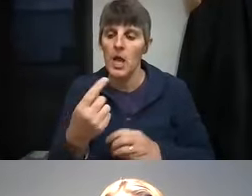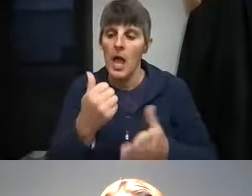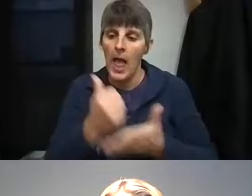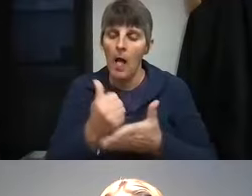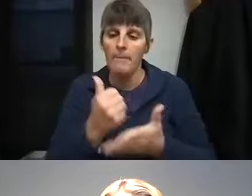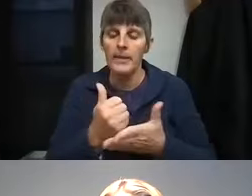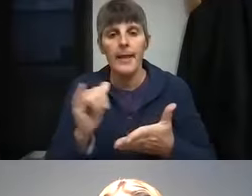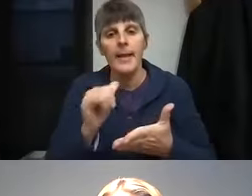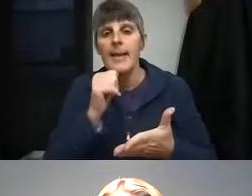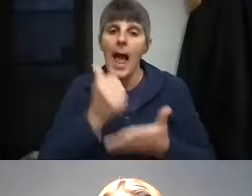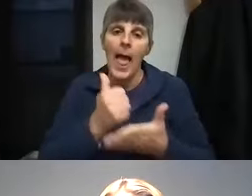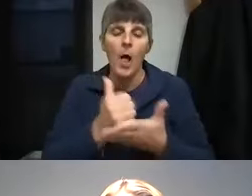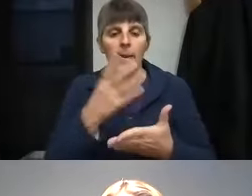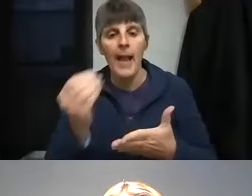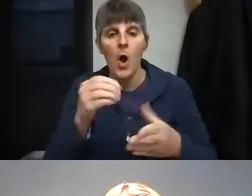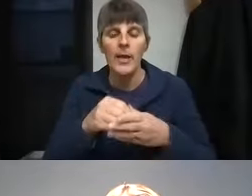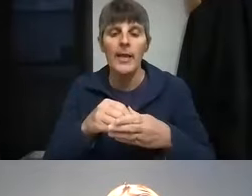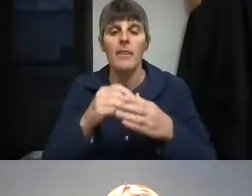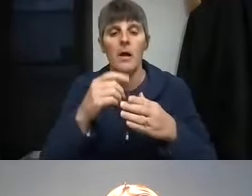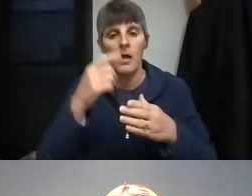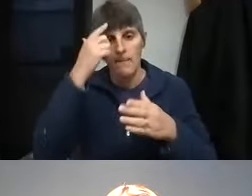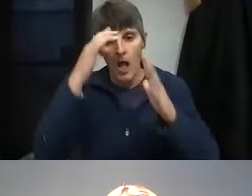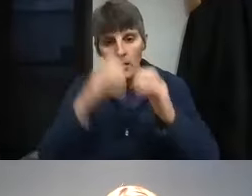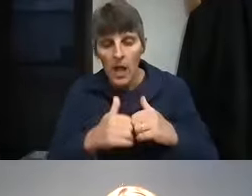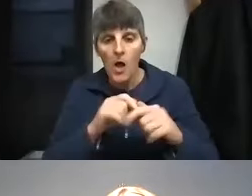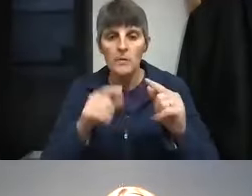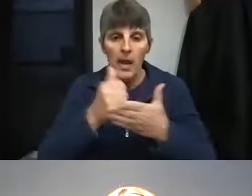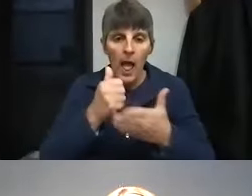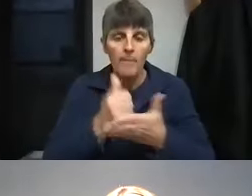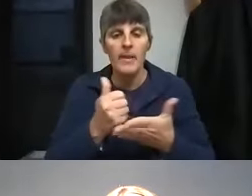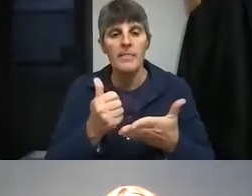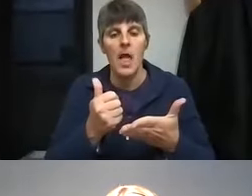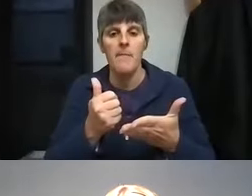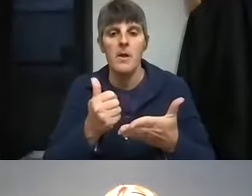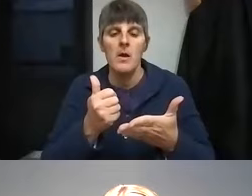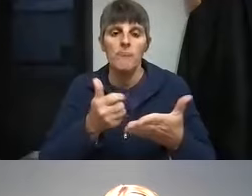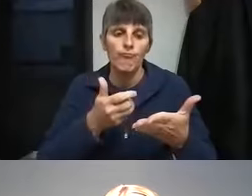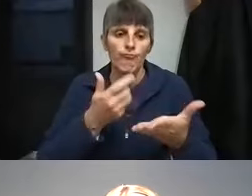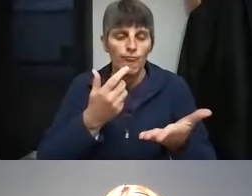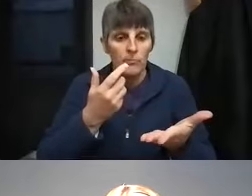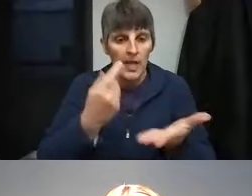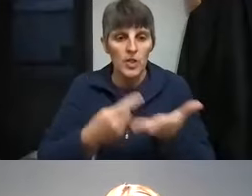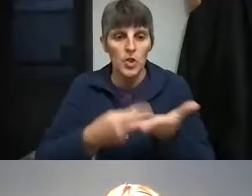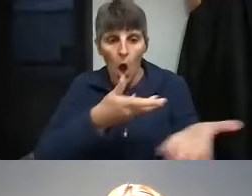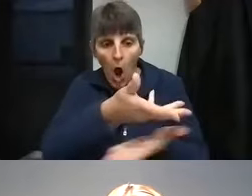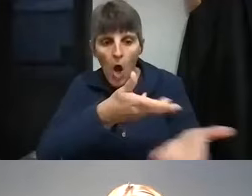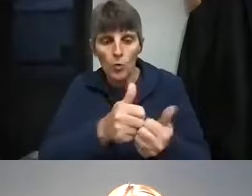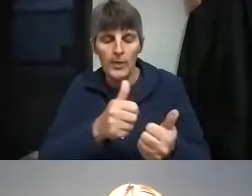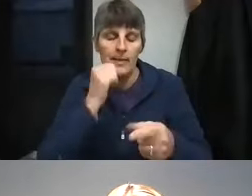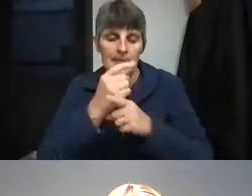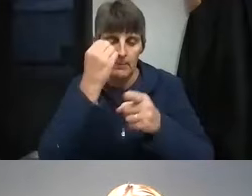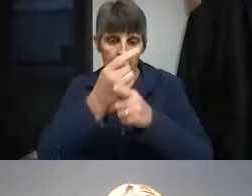down, like not helping out in the meltdowns, but helping them, like let them help out and talk to the sibling that's on a